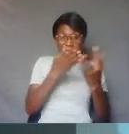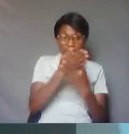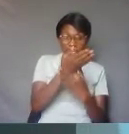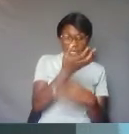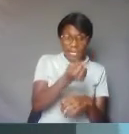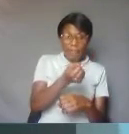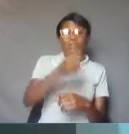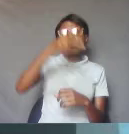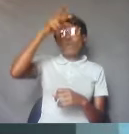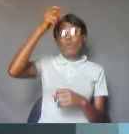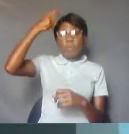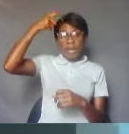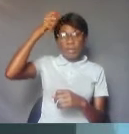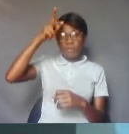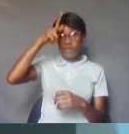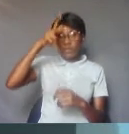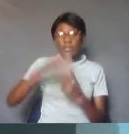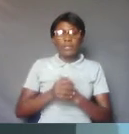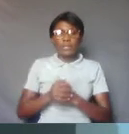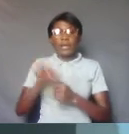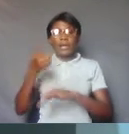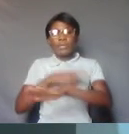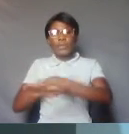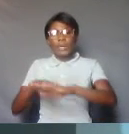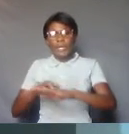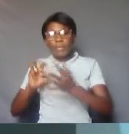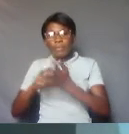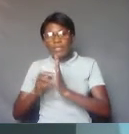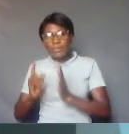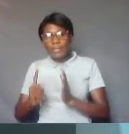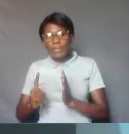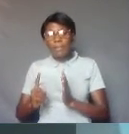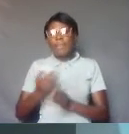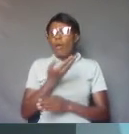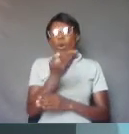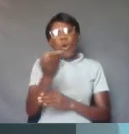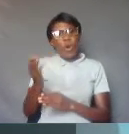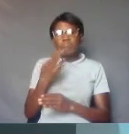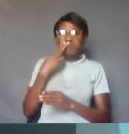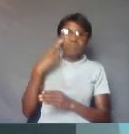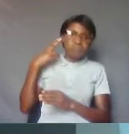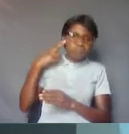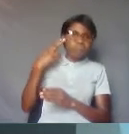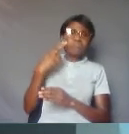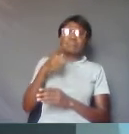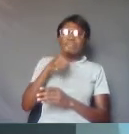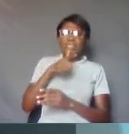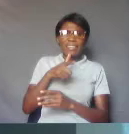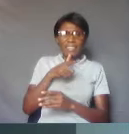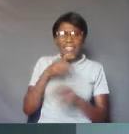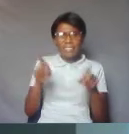God's mind for humankind, in whatever way they communicate. Jesus, sign of